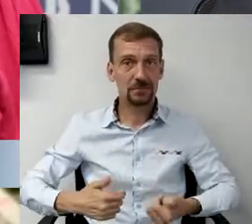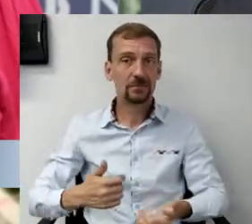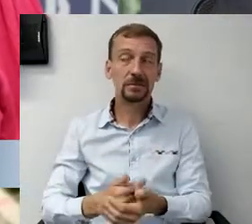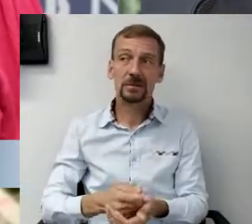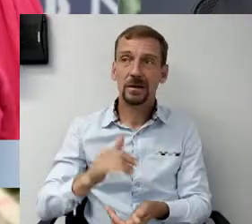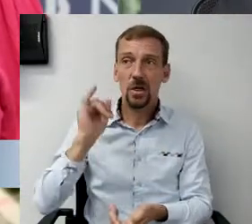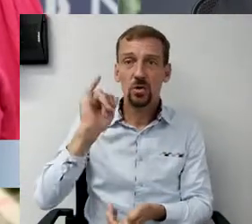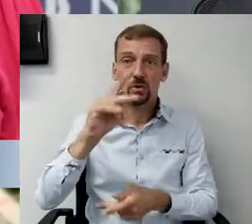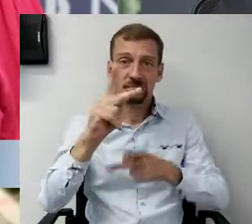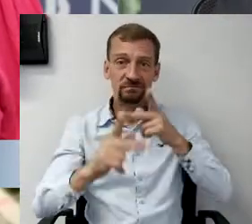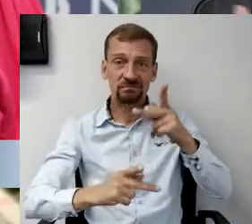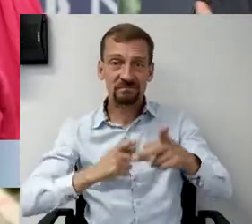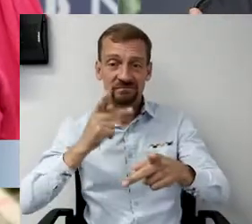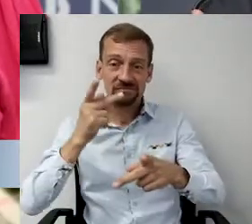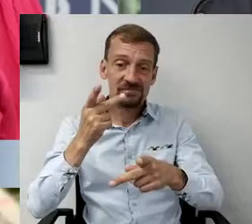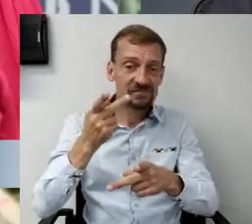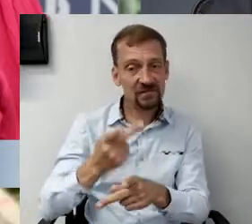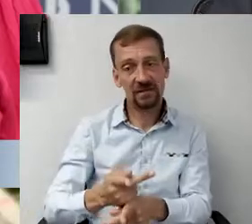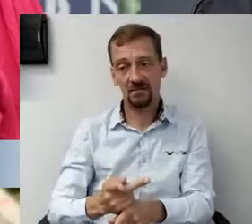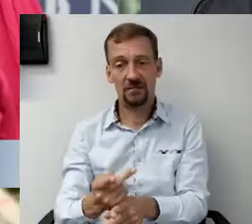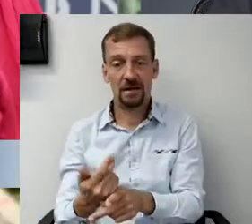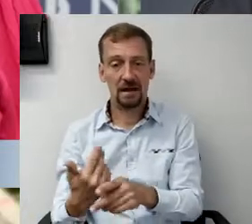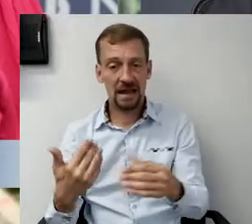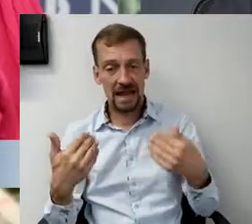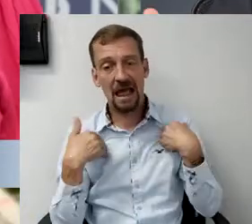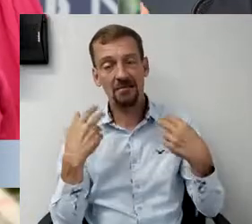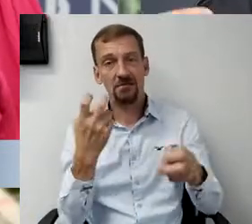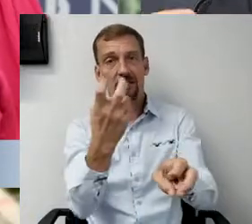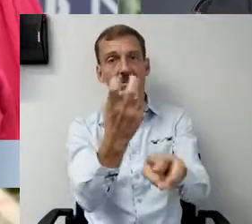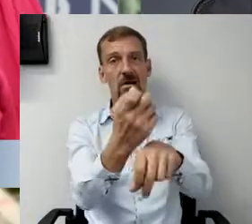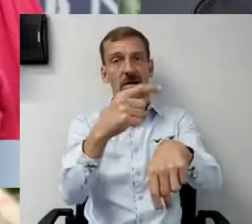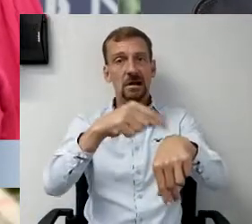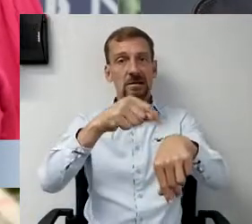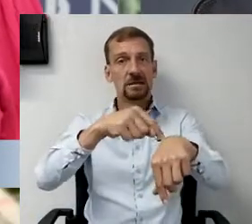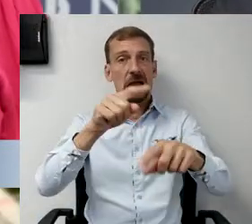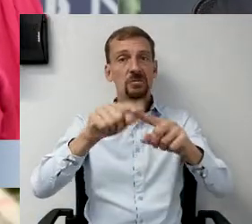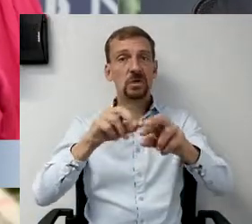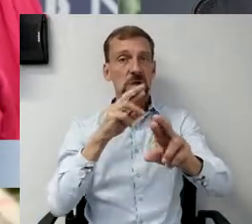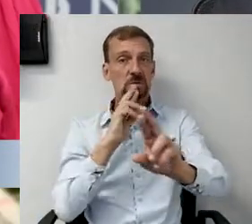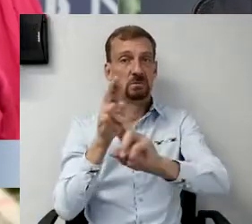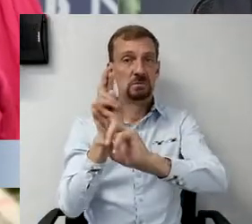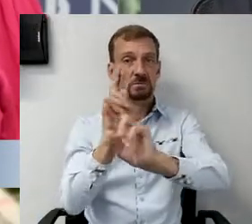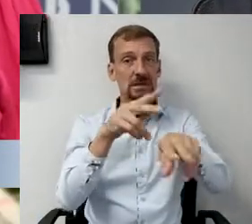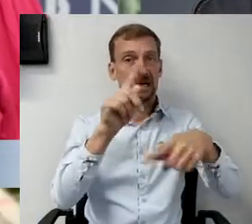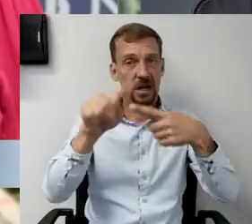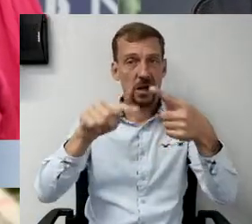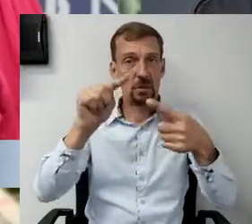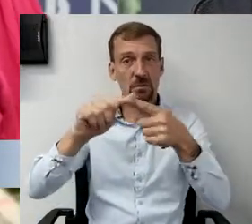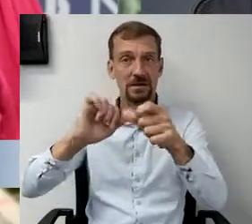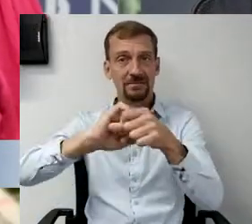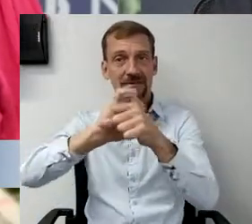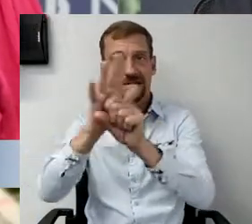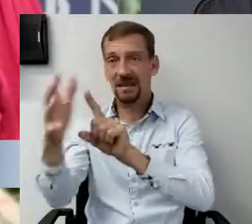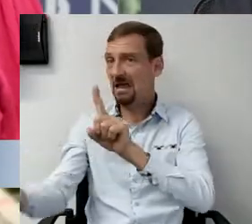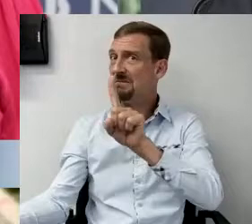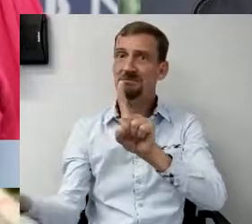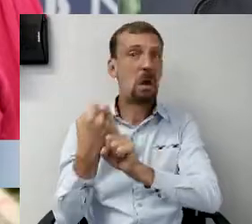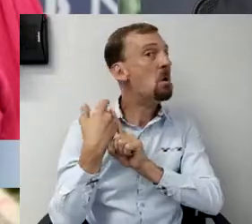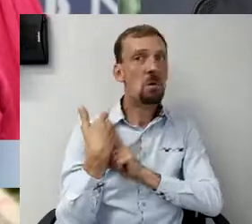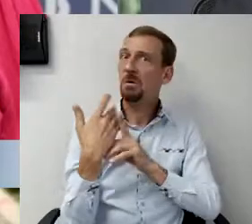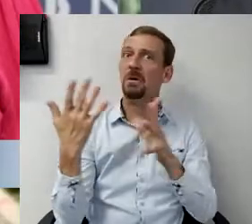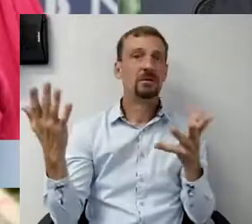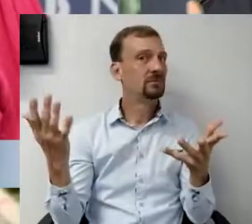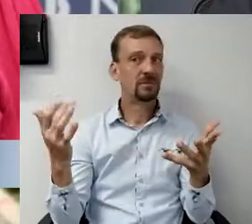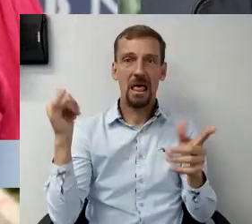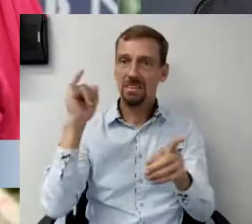tend to not respond as well, when they contract the virus, that these underlying